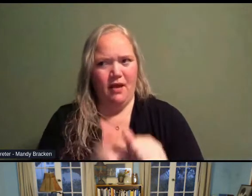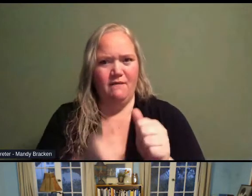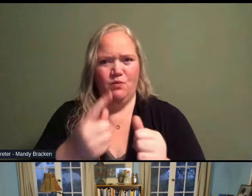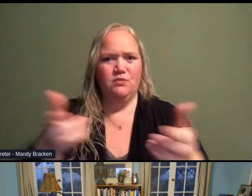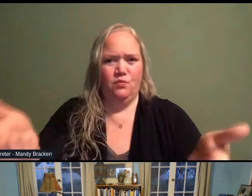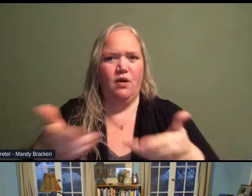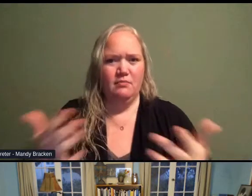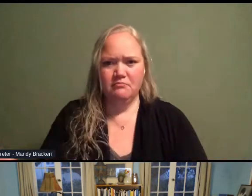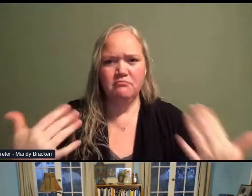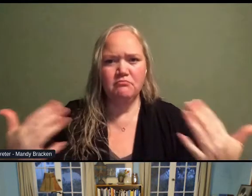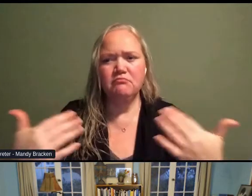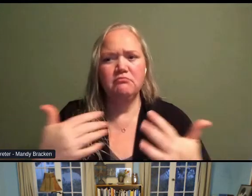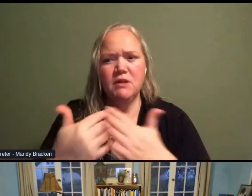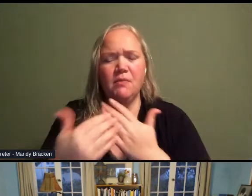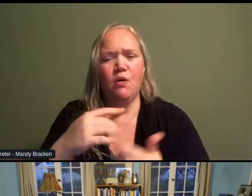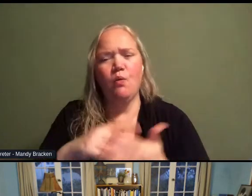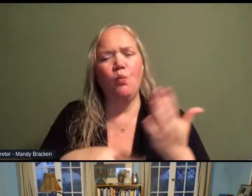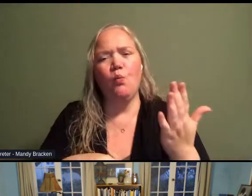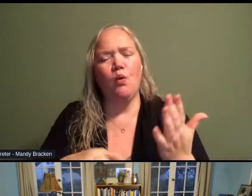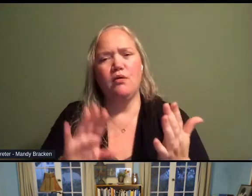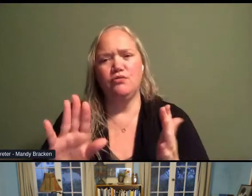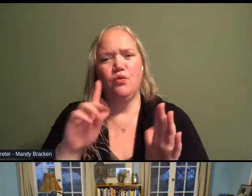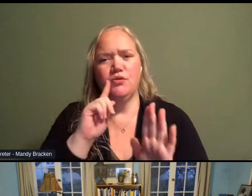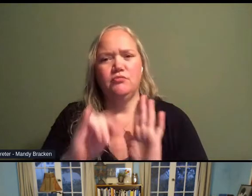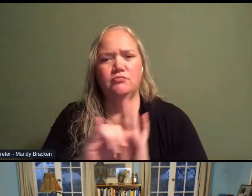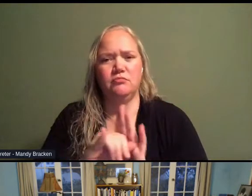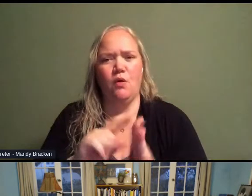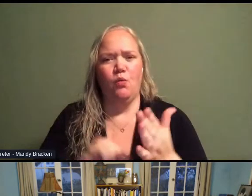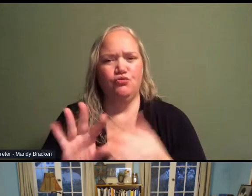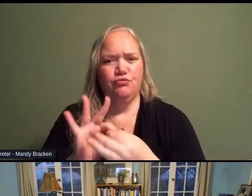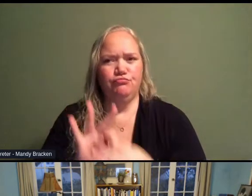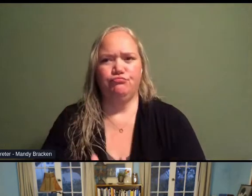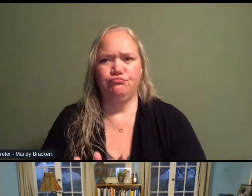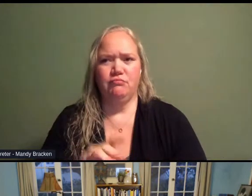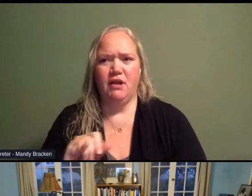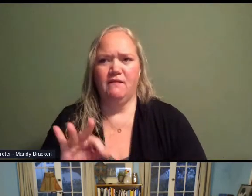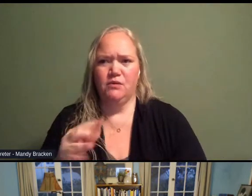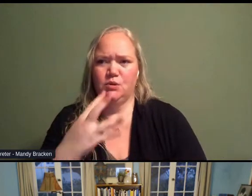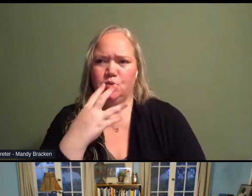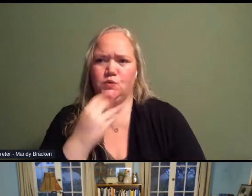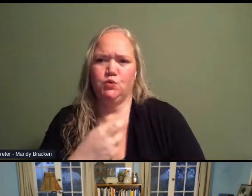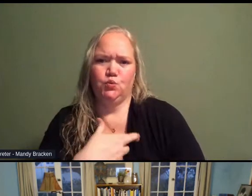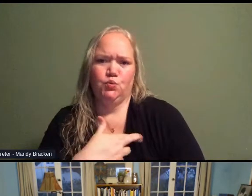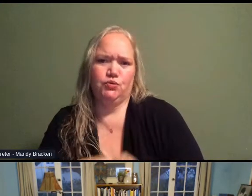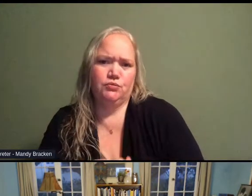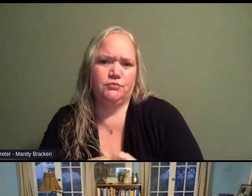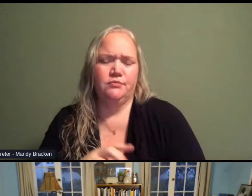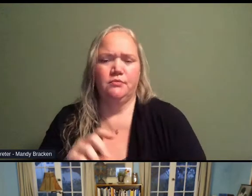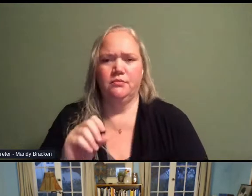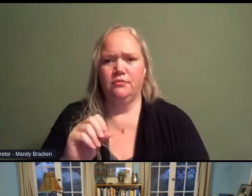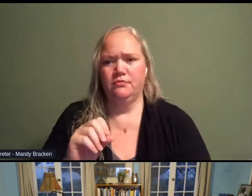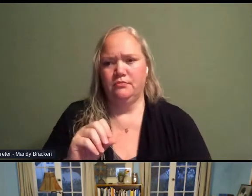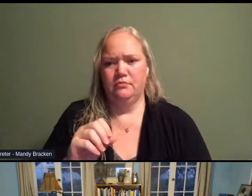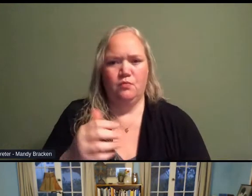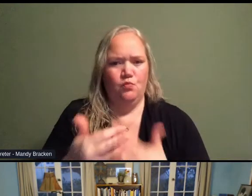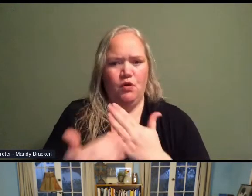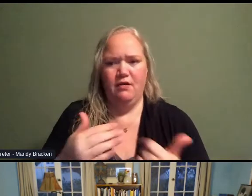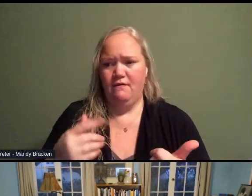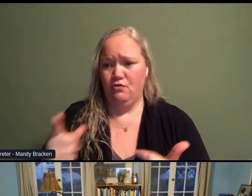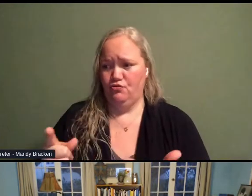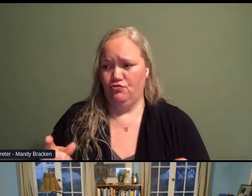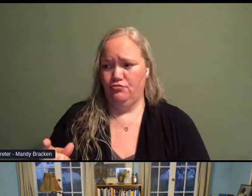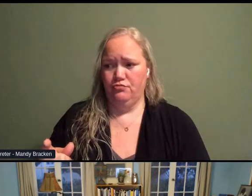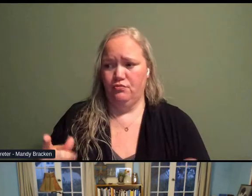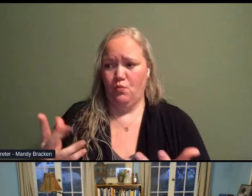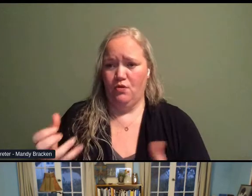your affiliation in terms of your Judaism. As long as you're happy to be a part of what we do and agree with us, you're more than welcome. So that's one part of